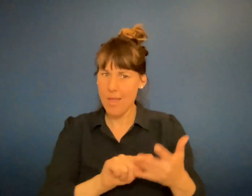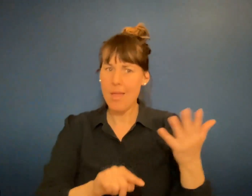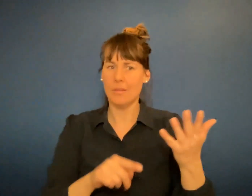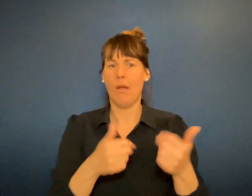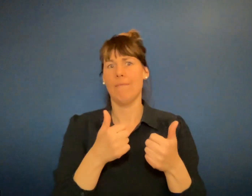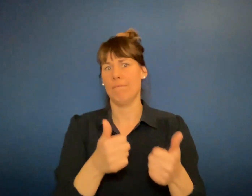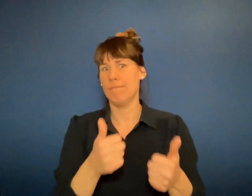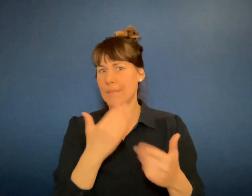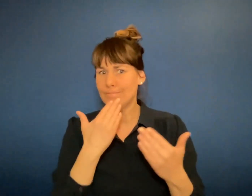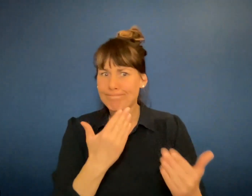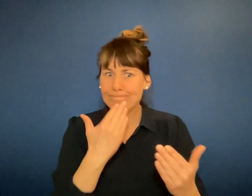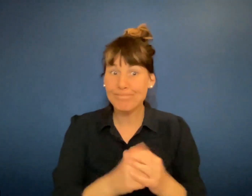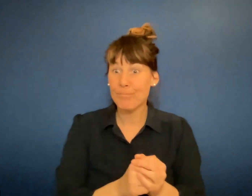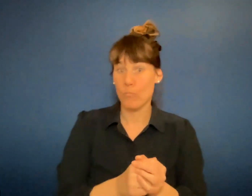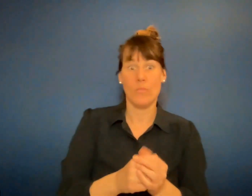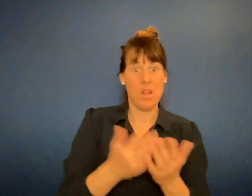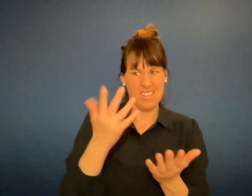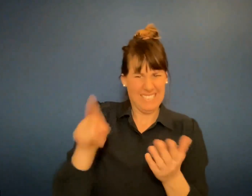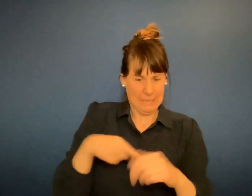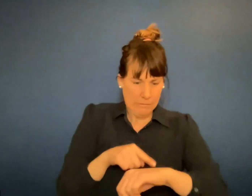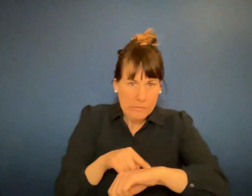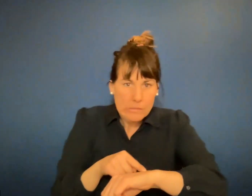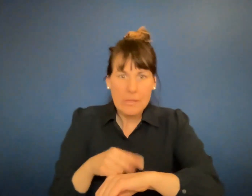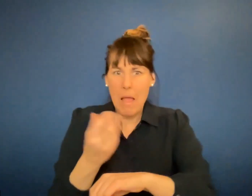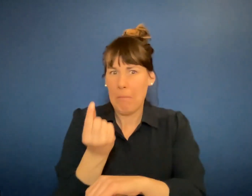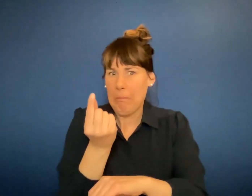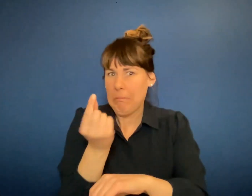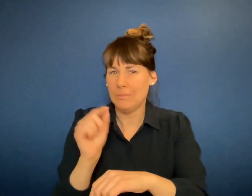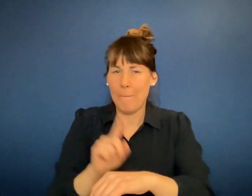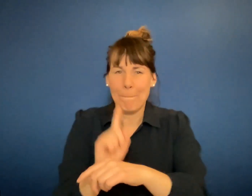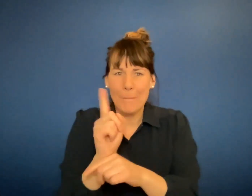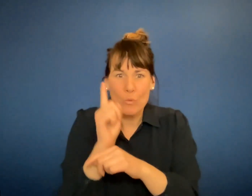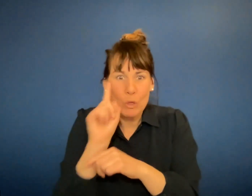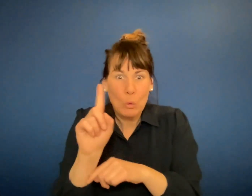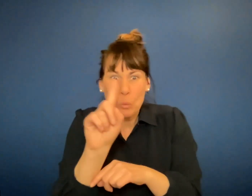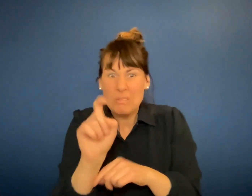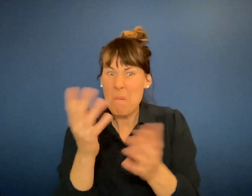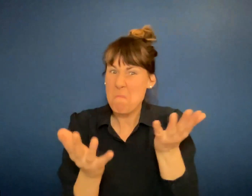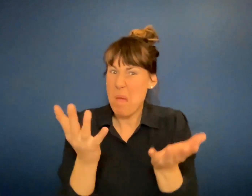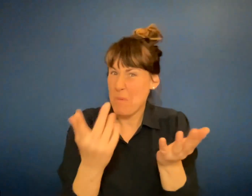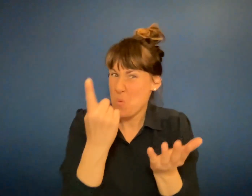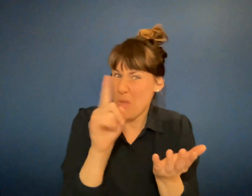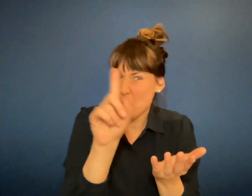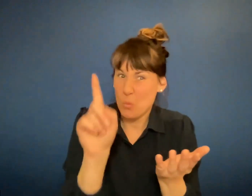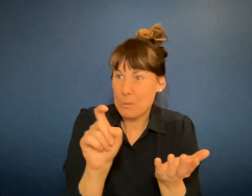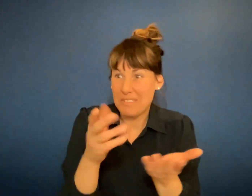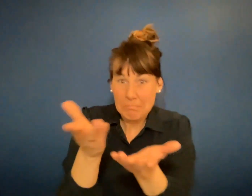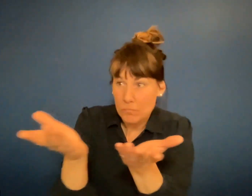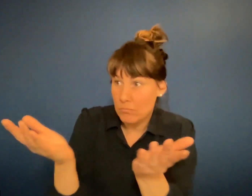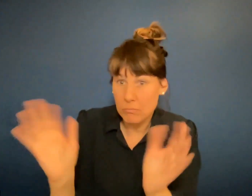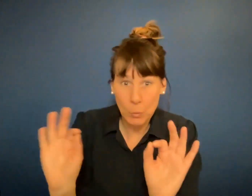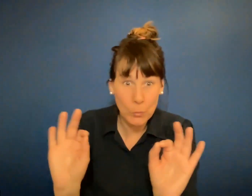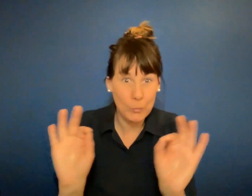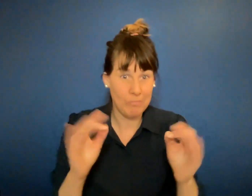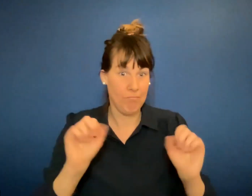to interrupt me, but I think we have not received any questions. So I'd like to ask to Merla,